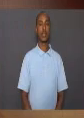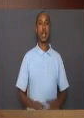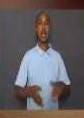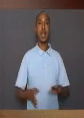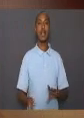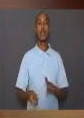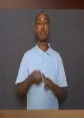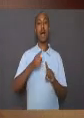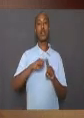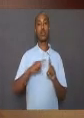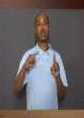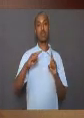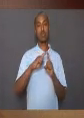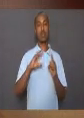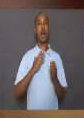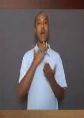Let's get back to our lesson.